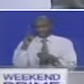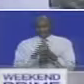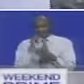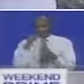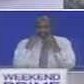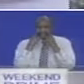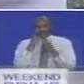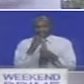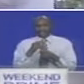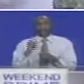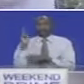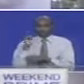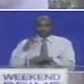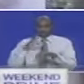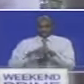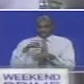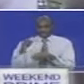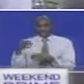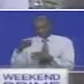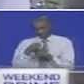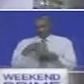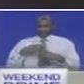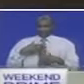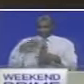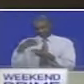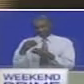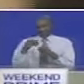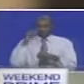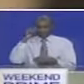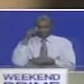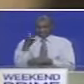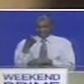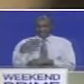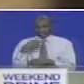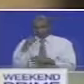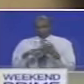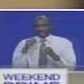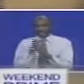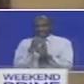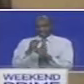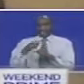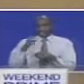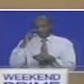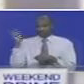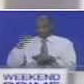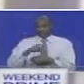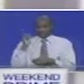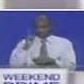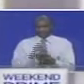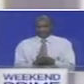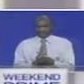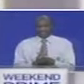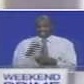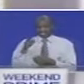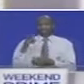on, Uhuru Kenyatta got a feel of the baton at State House Mombasa before the baton makes its way to the capital city, Nairobi. This